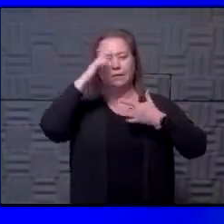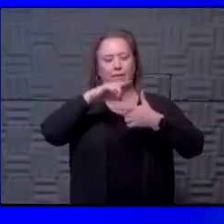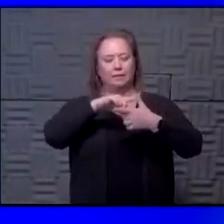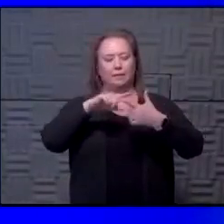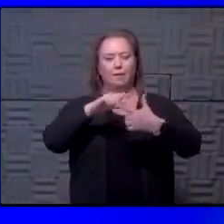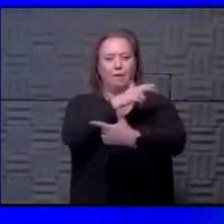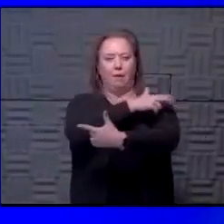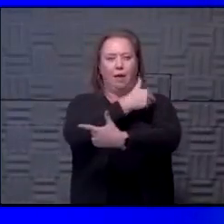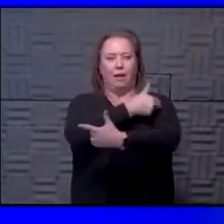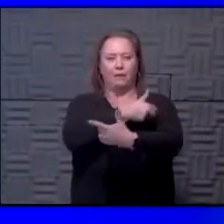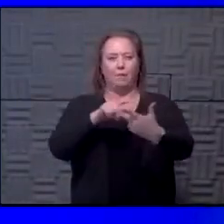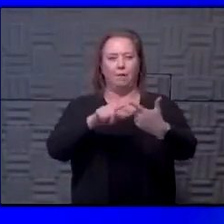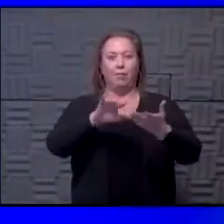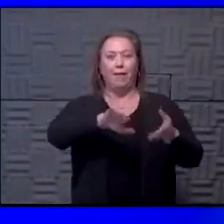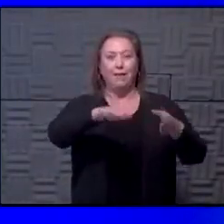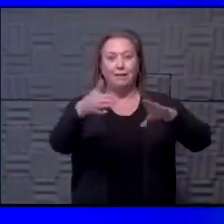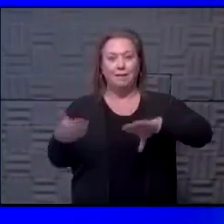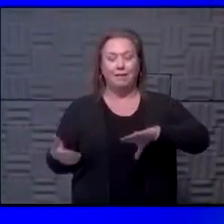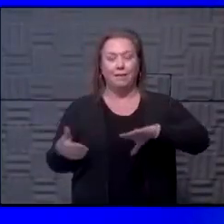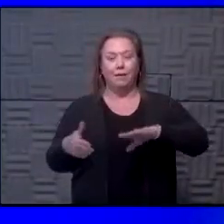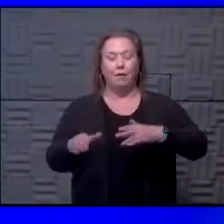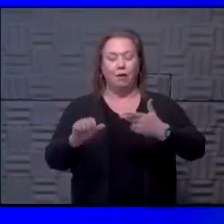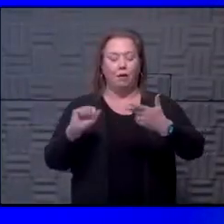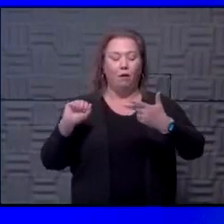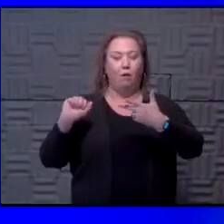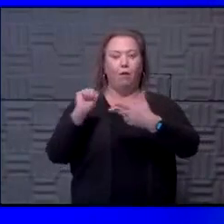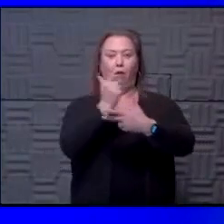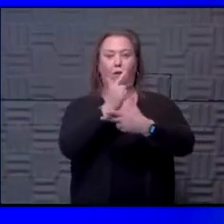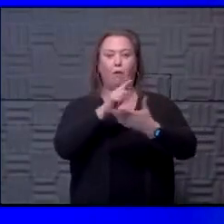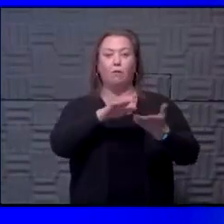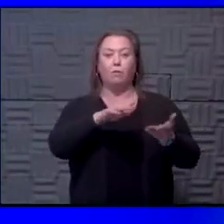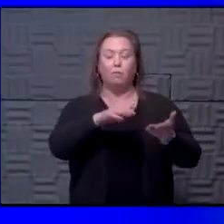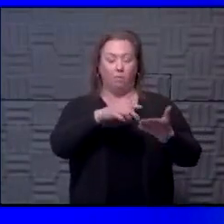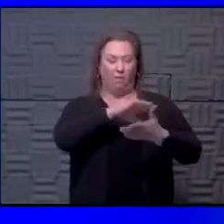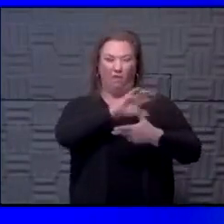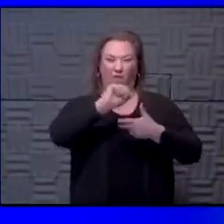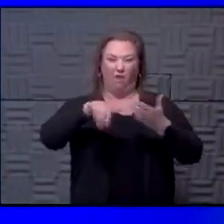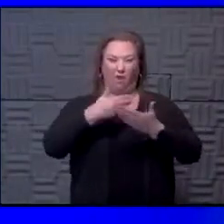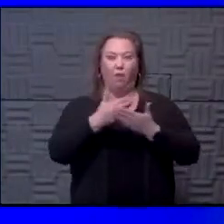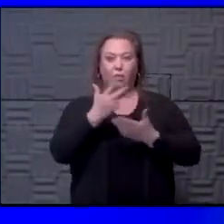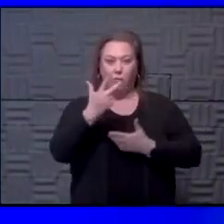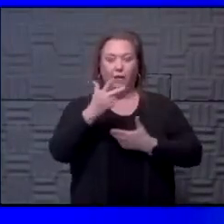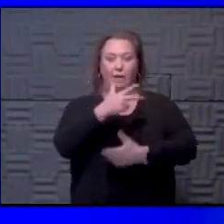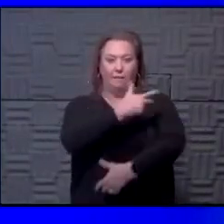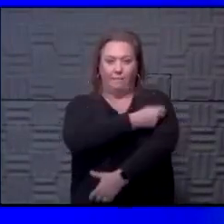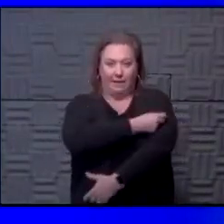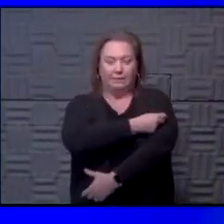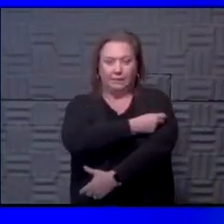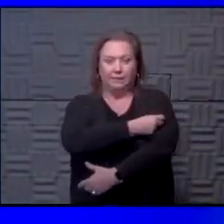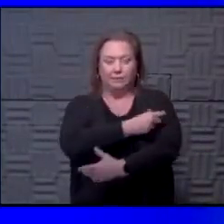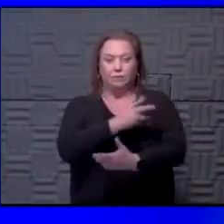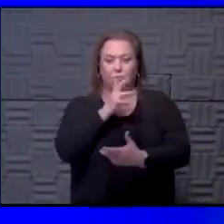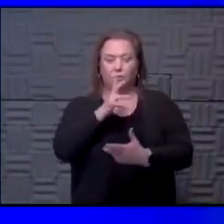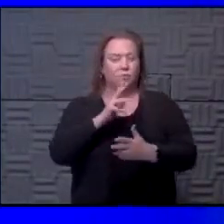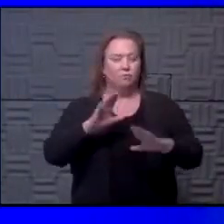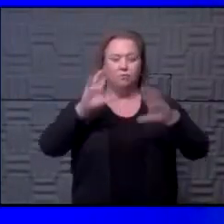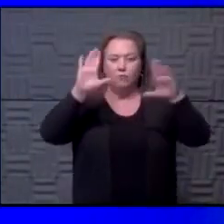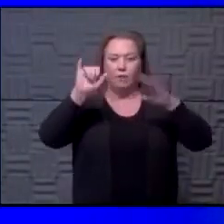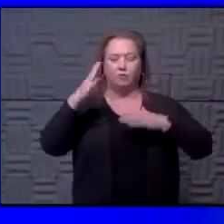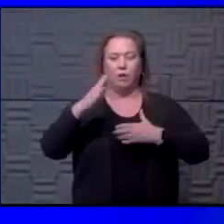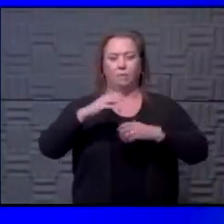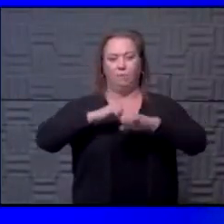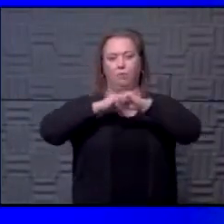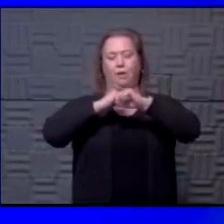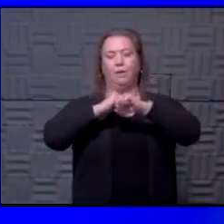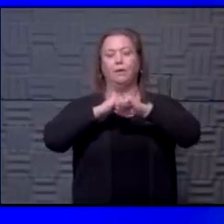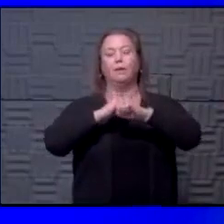these vaccines do an excellent job at preventing that. So that is why, if you have a chance to get any one of the vaccines,